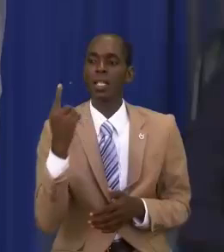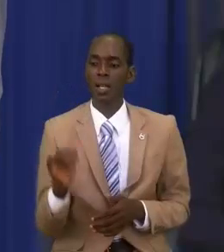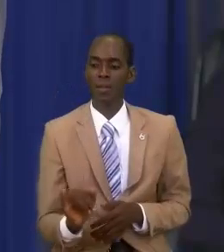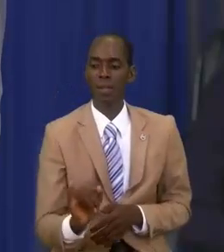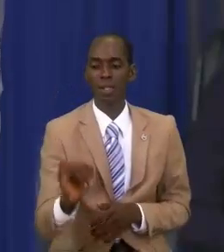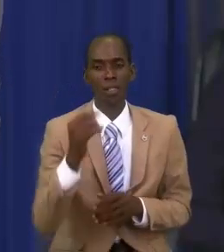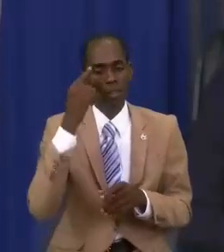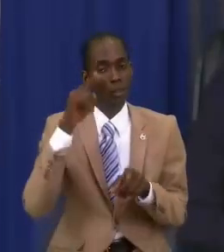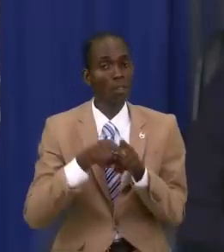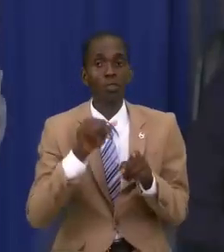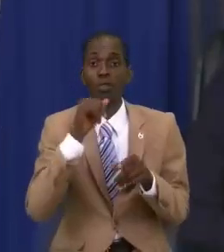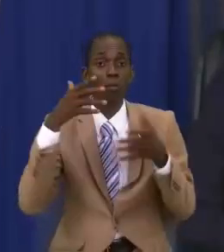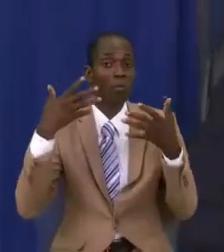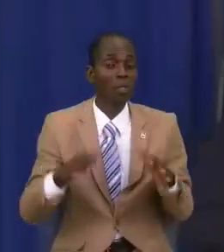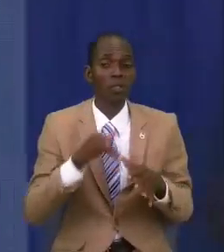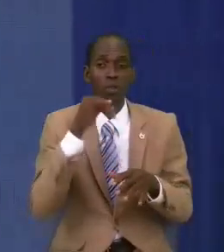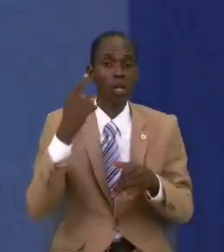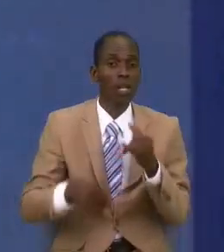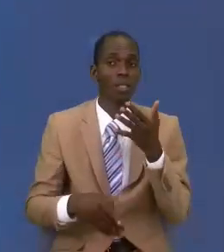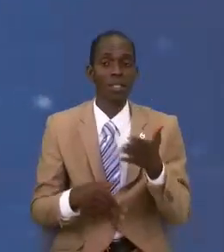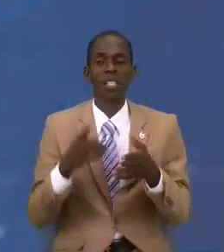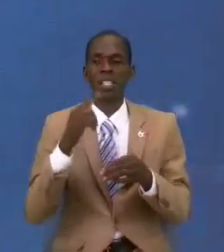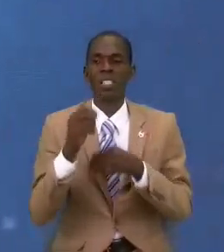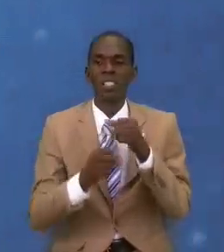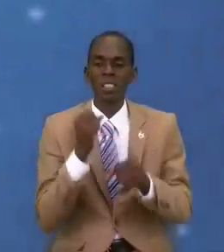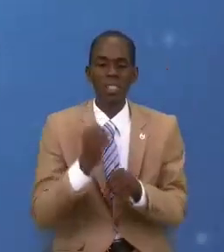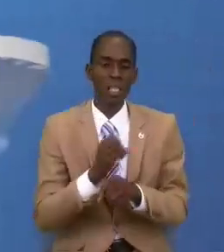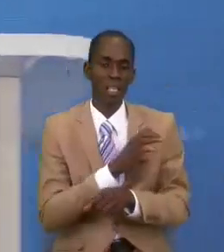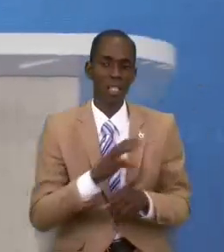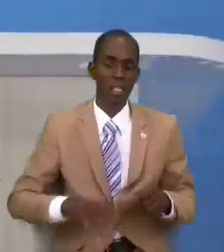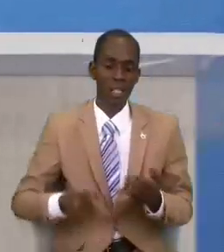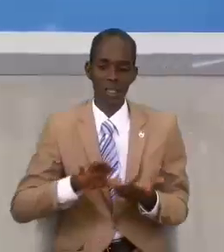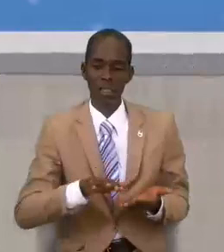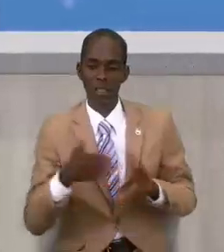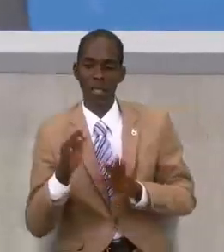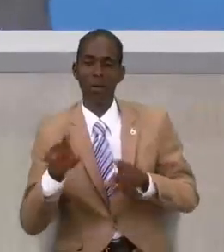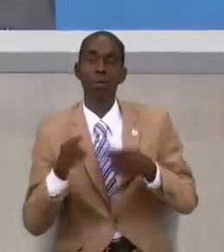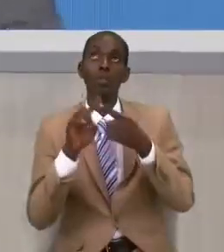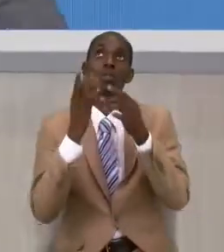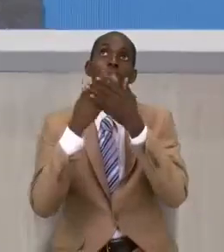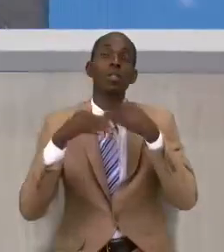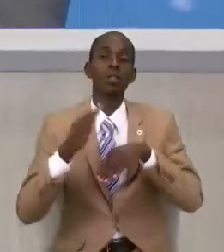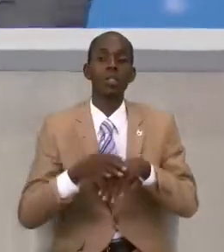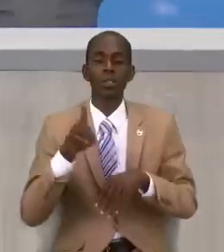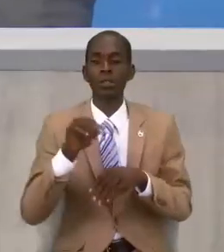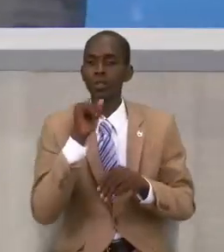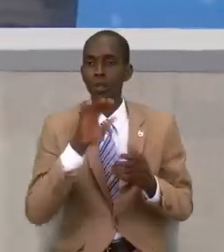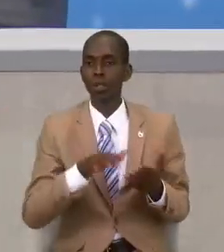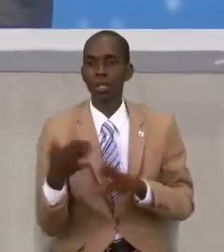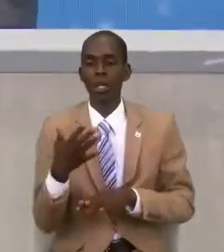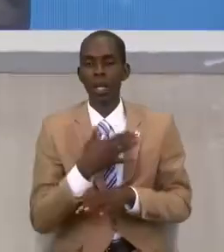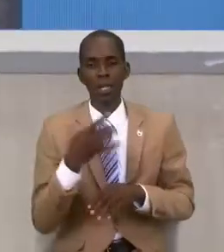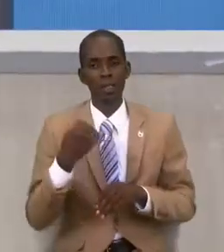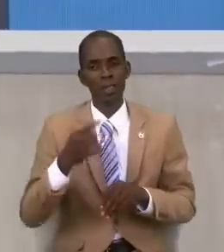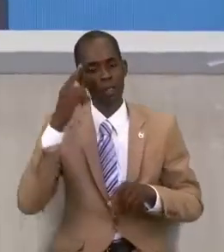Christ died and went to heaven. He didn't die, and the covenant has not been suspended